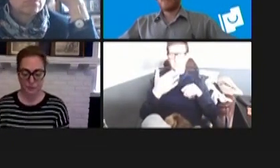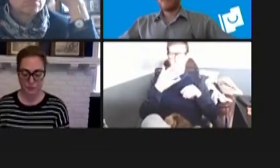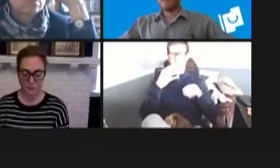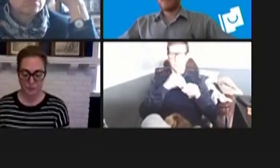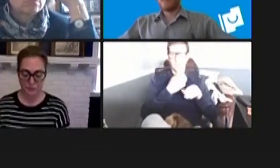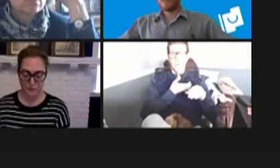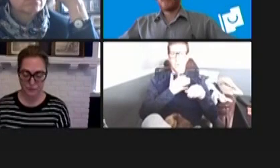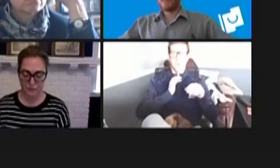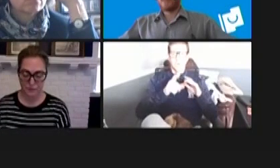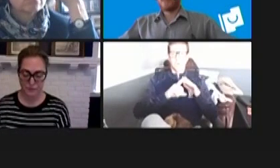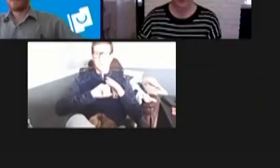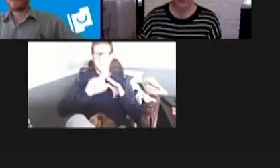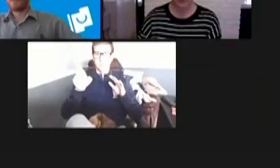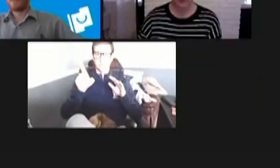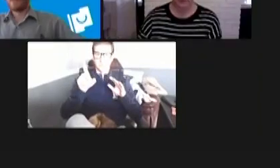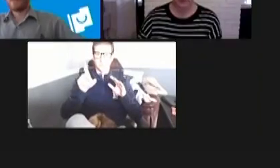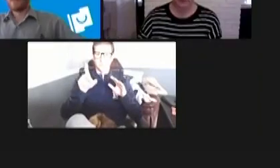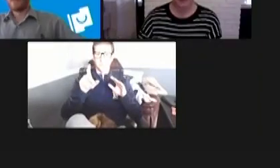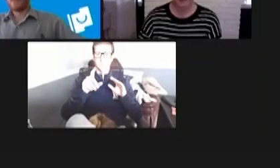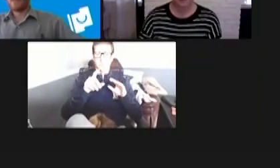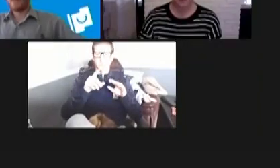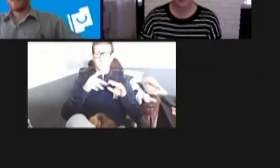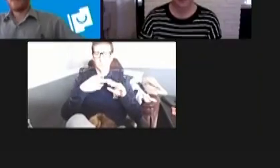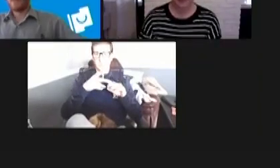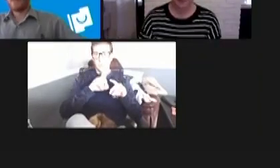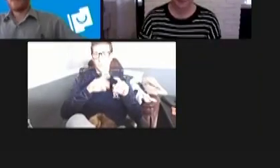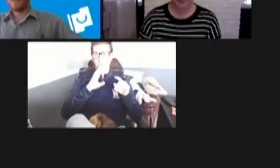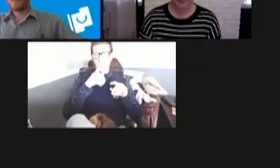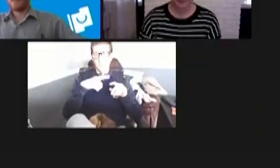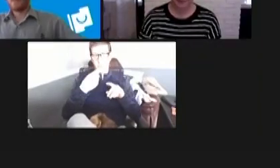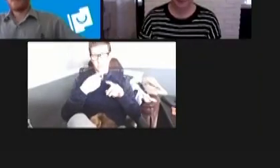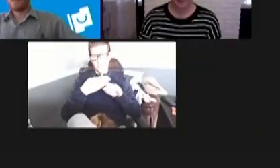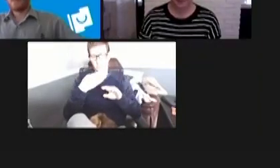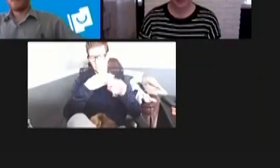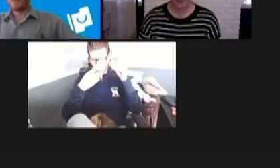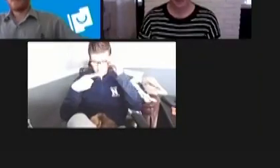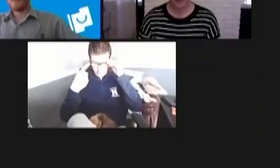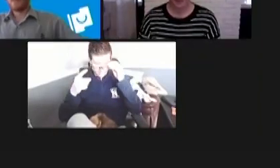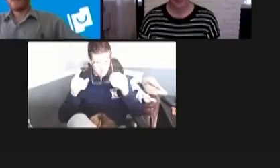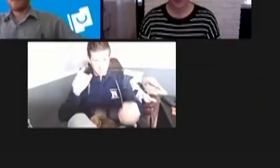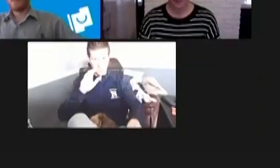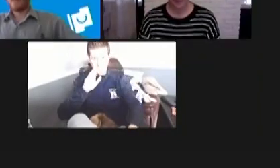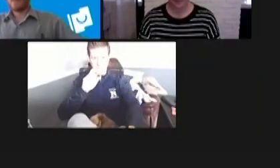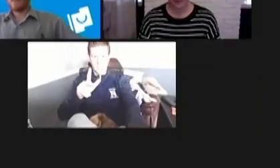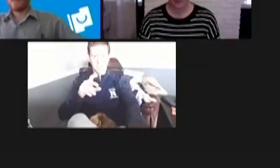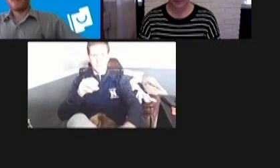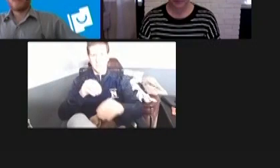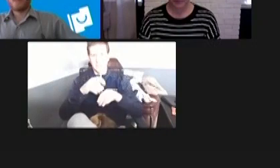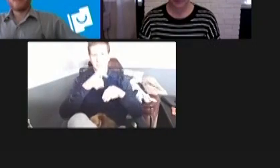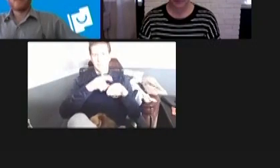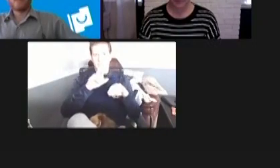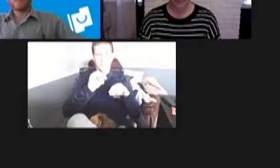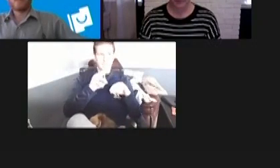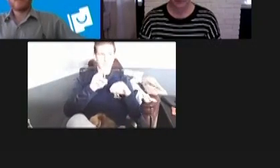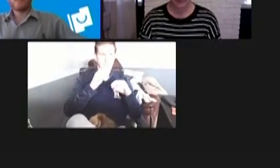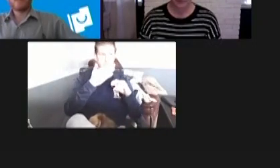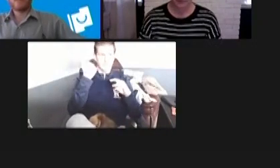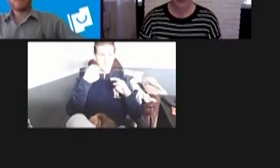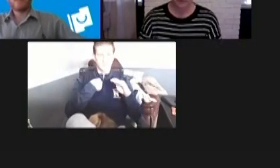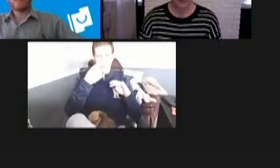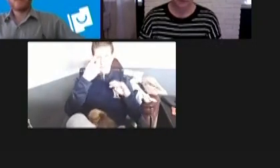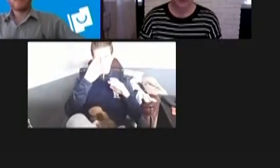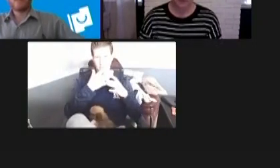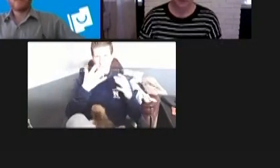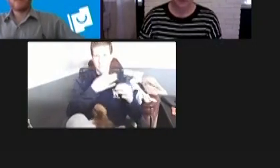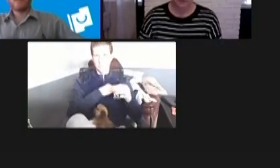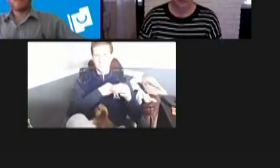retreat, shameless plug. But we've talked before about going further back in the timeline, right? Because we think a lot of Pittsburghers